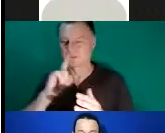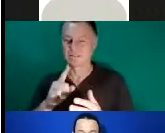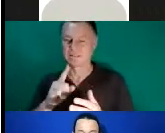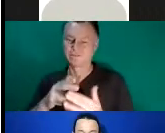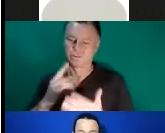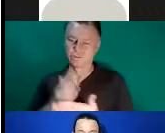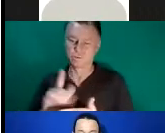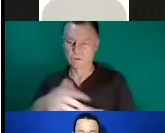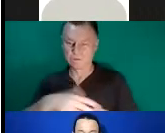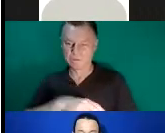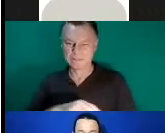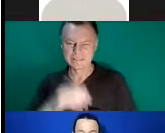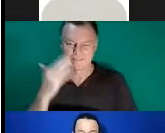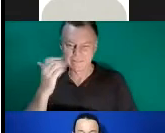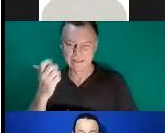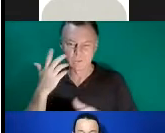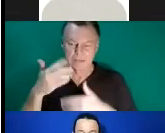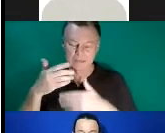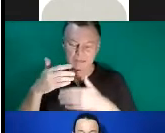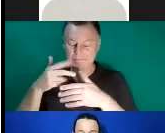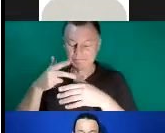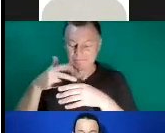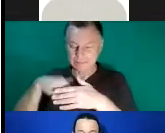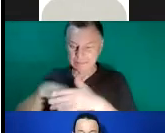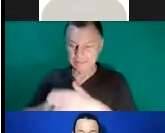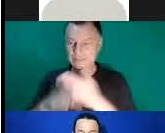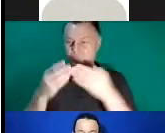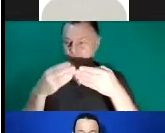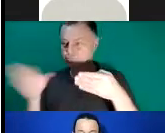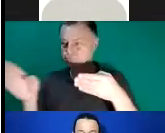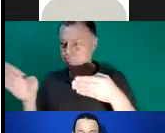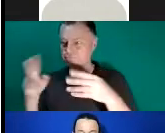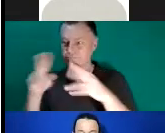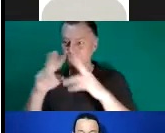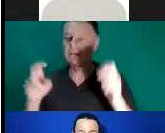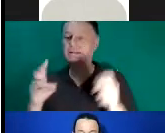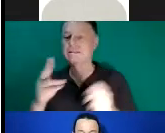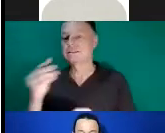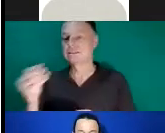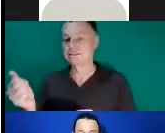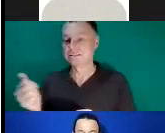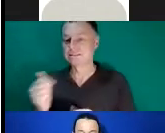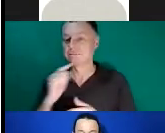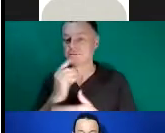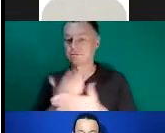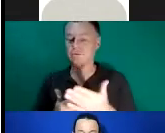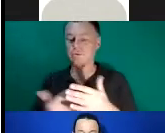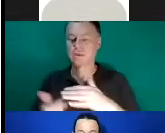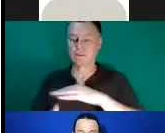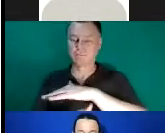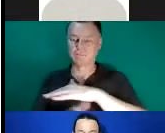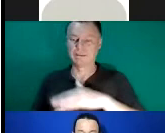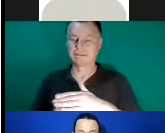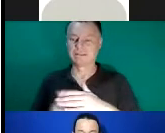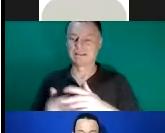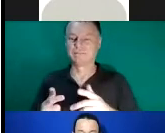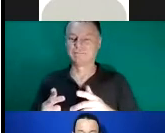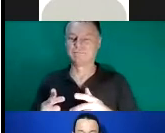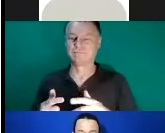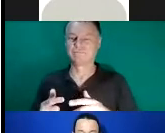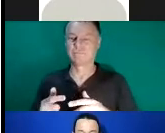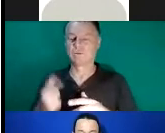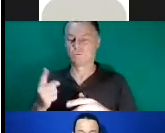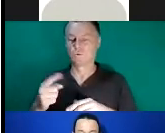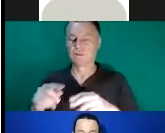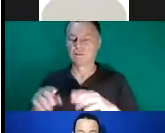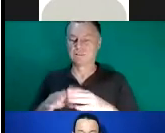police found when they entered the castle, with some reports claiming in the basement was a blood-soaked operating